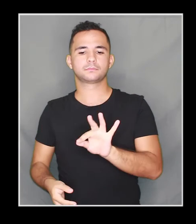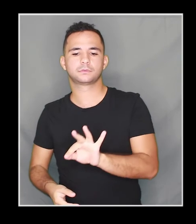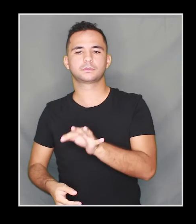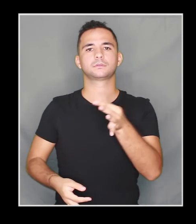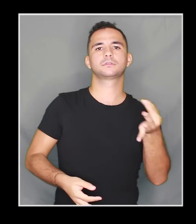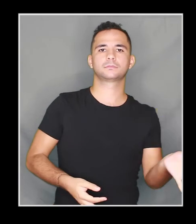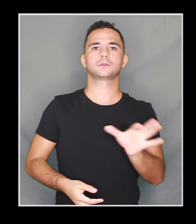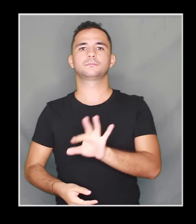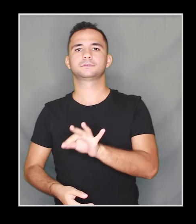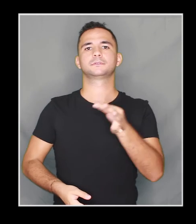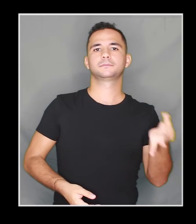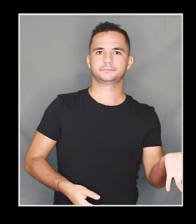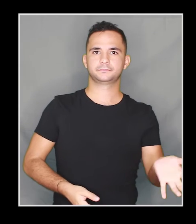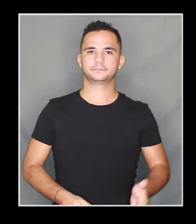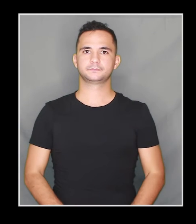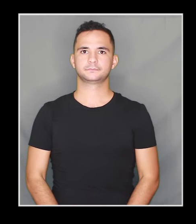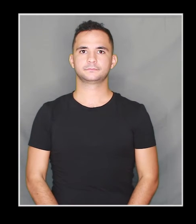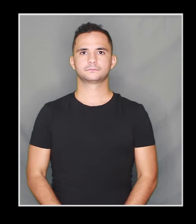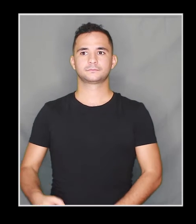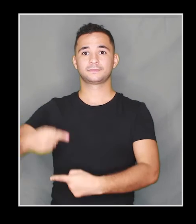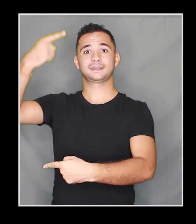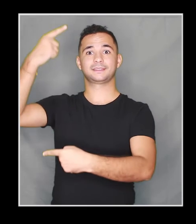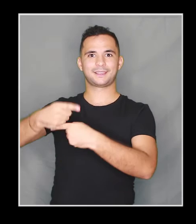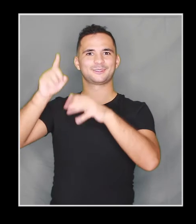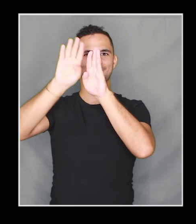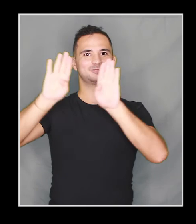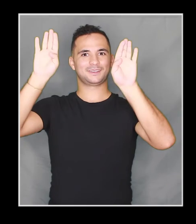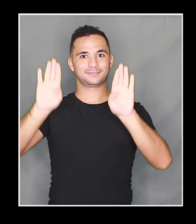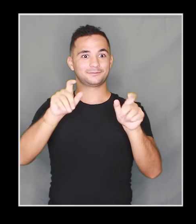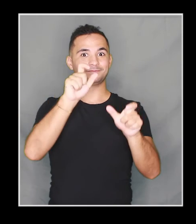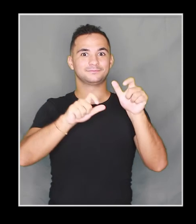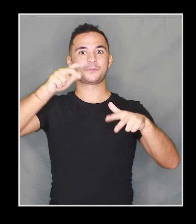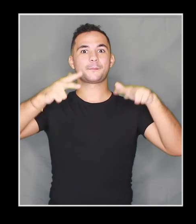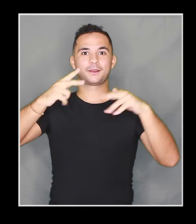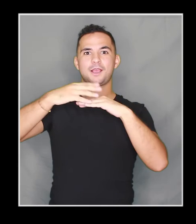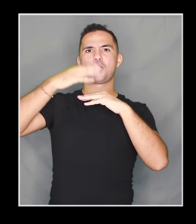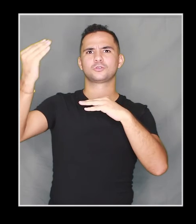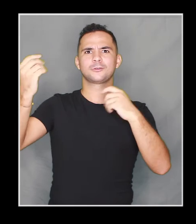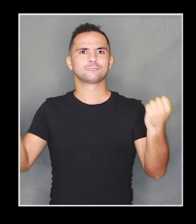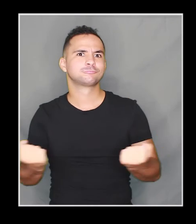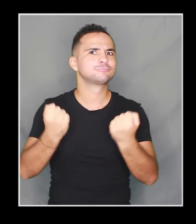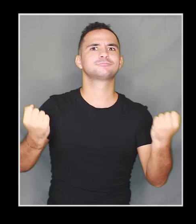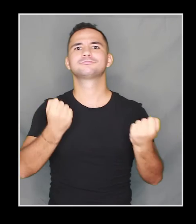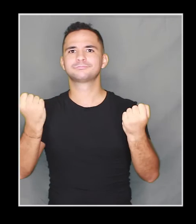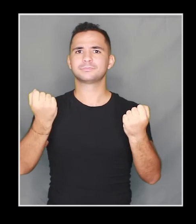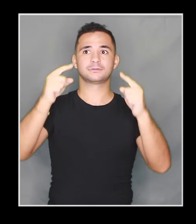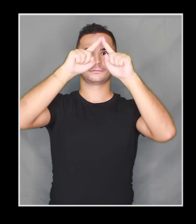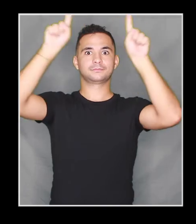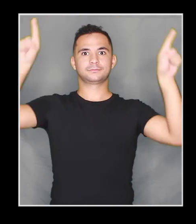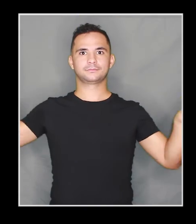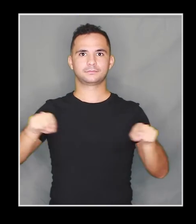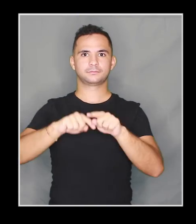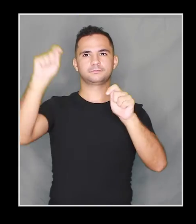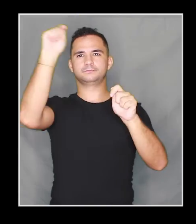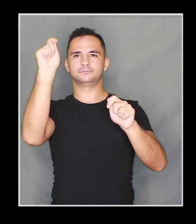wires parallel to the bridge. To announce and advertise the show of the day, large